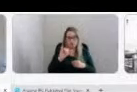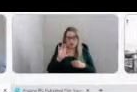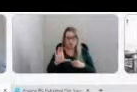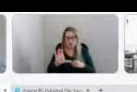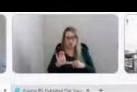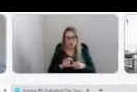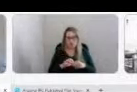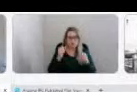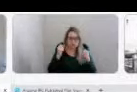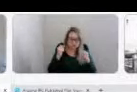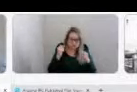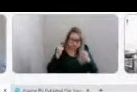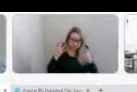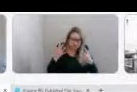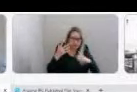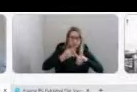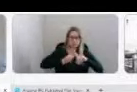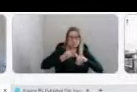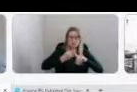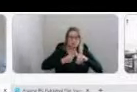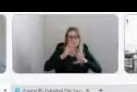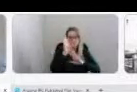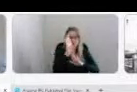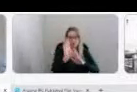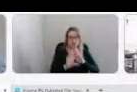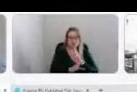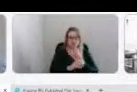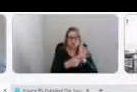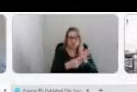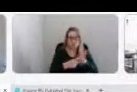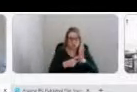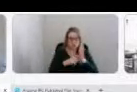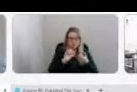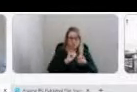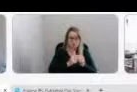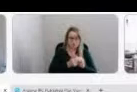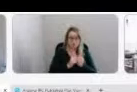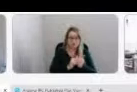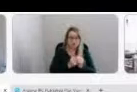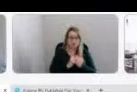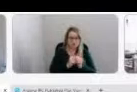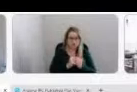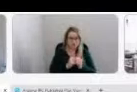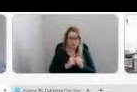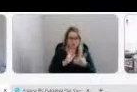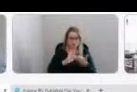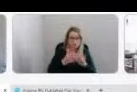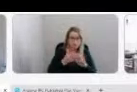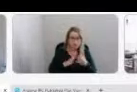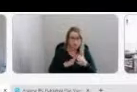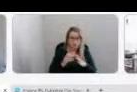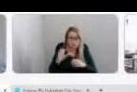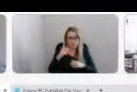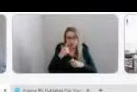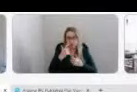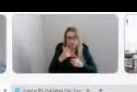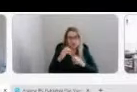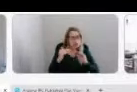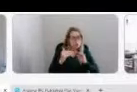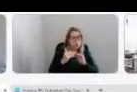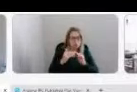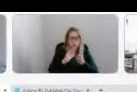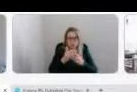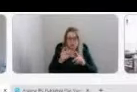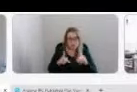several months meeting the constitutional mandates of competitiveness communities of interest equal population